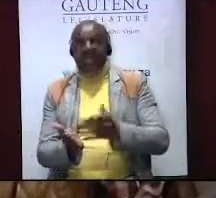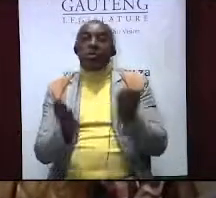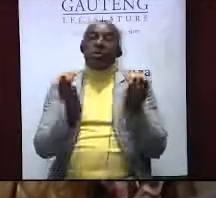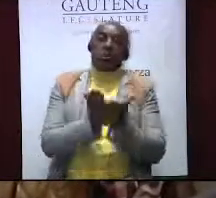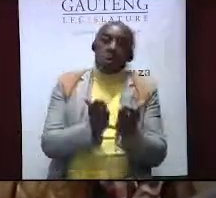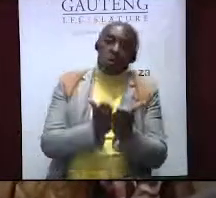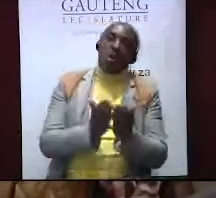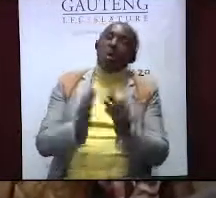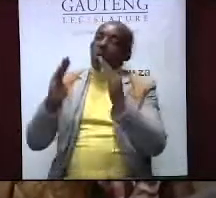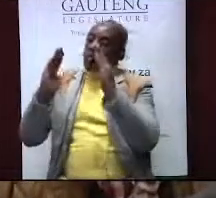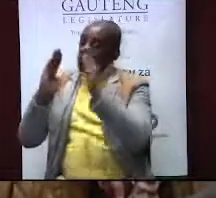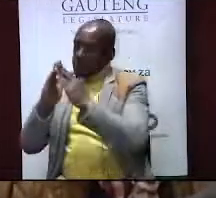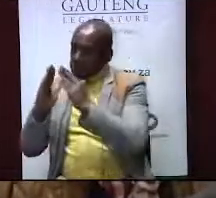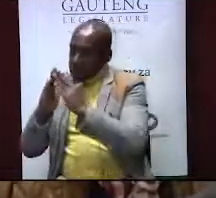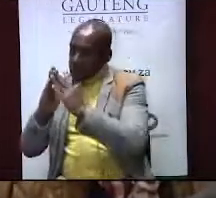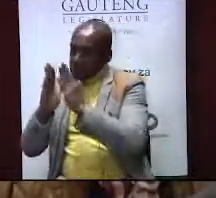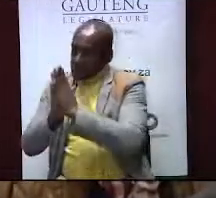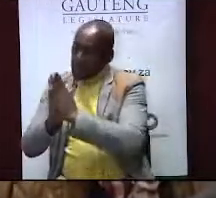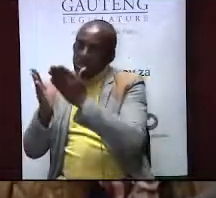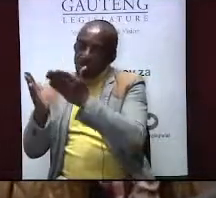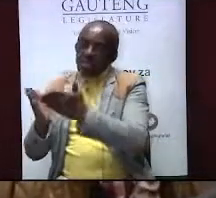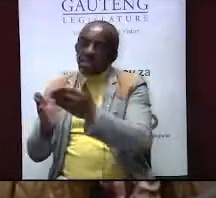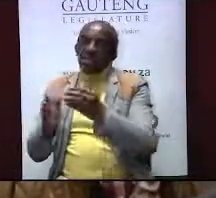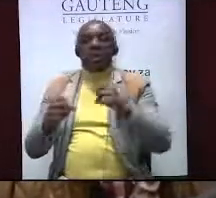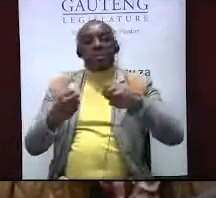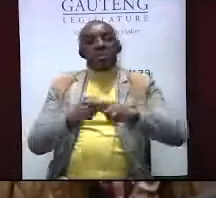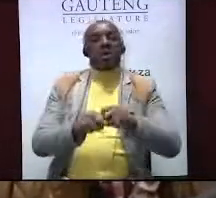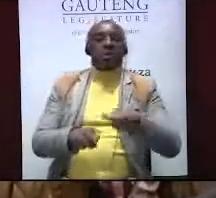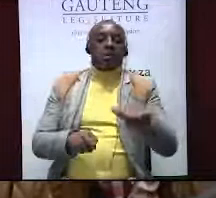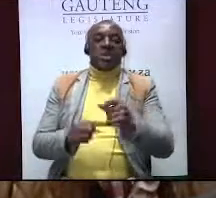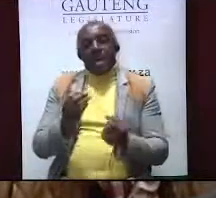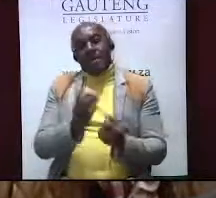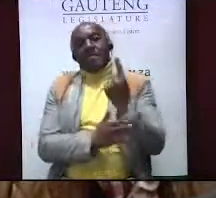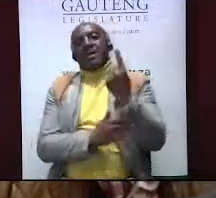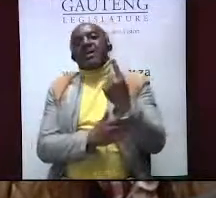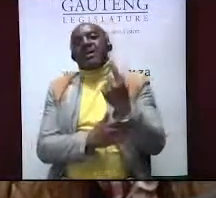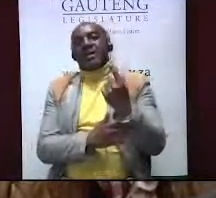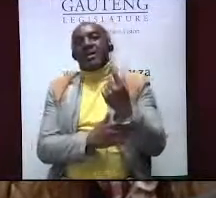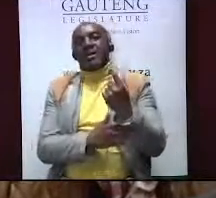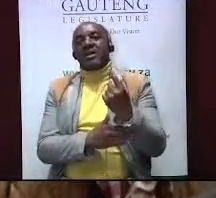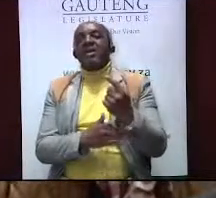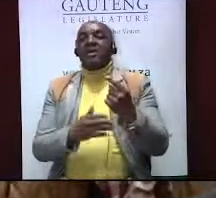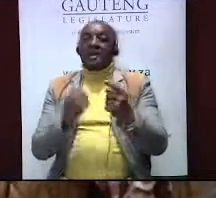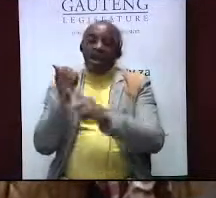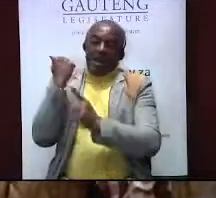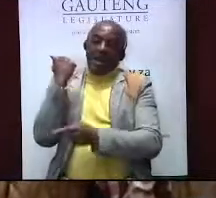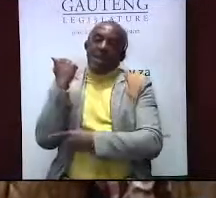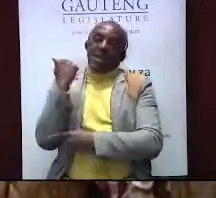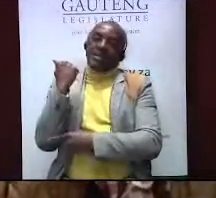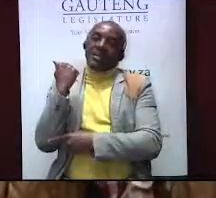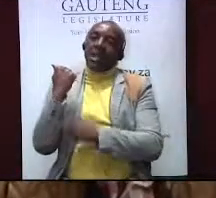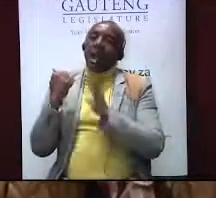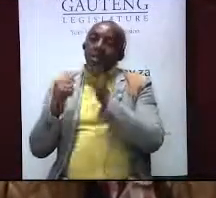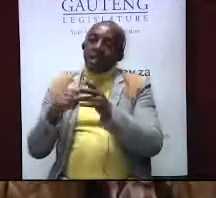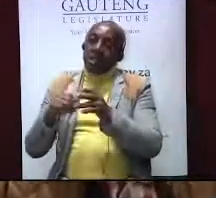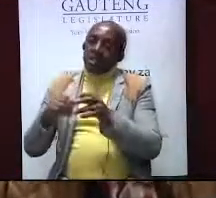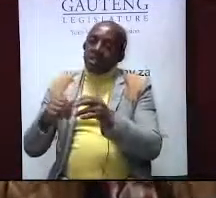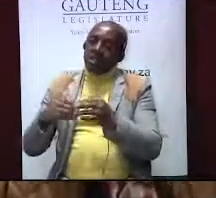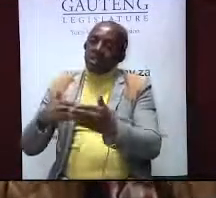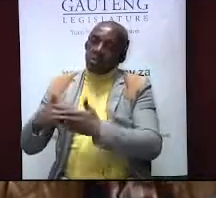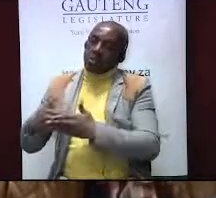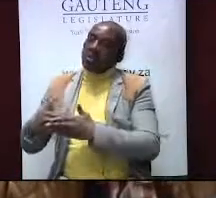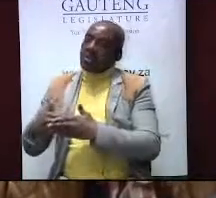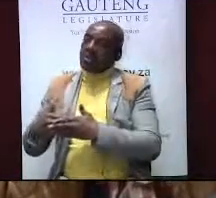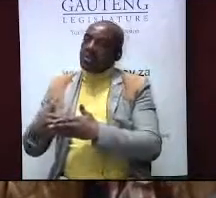solution to the problems that we are facing. Right, ke a tswalla ka gore setse re di identifyile re ya ko re